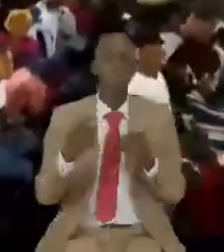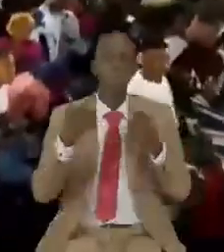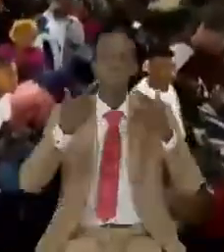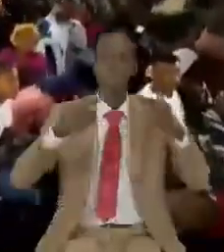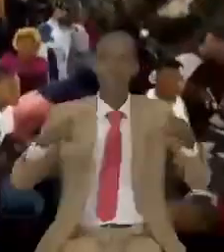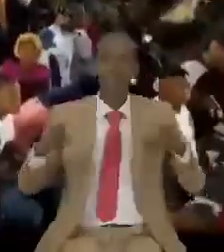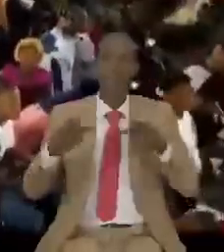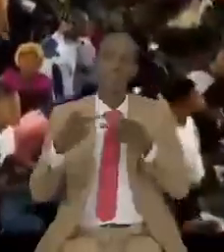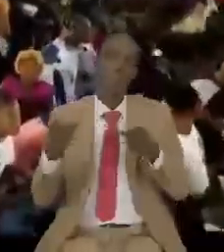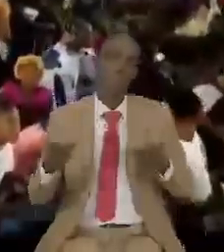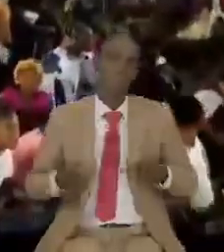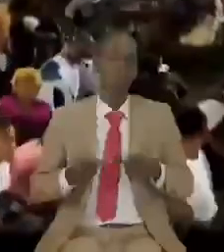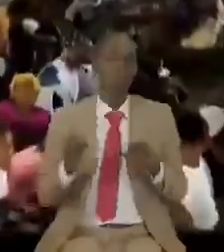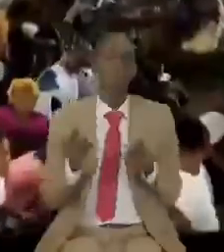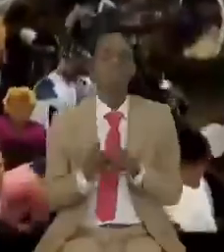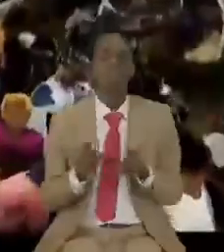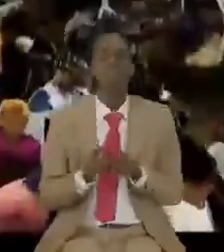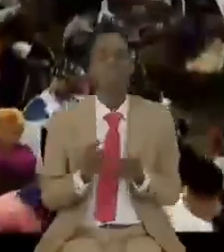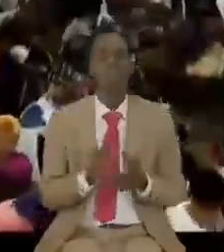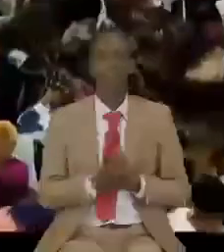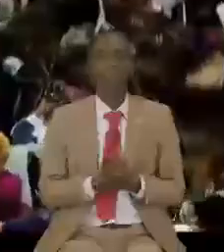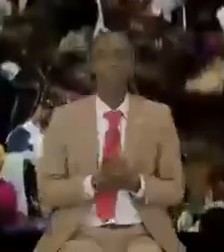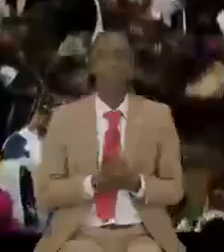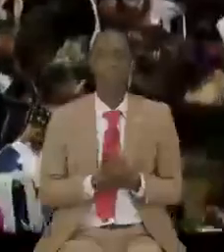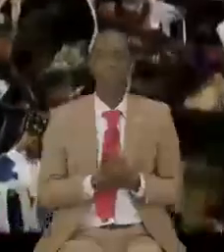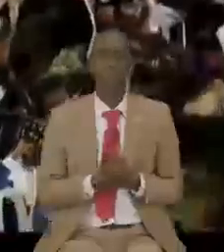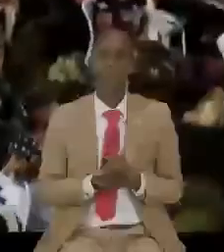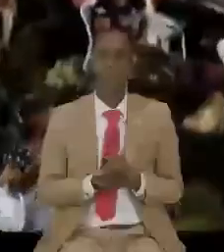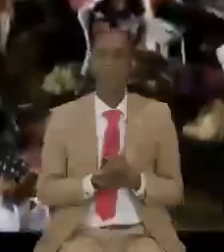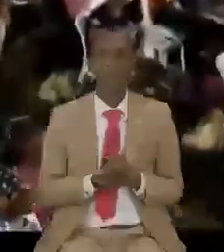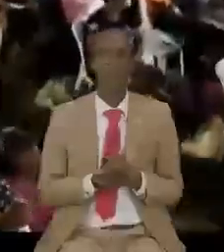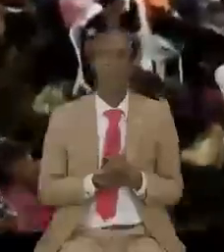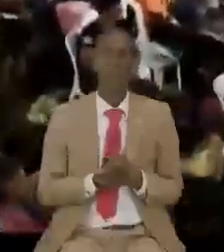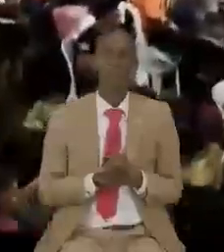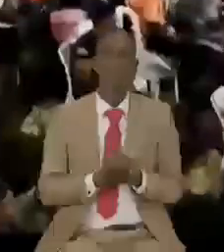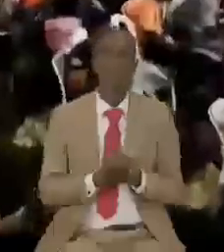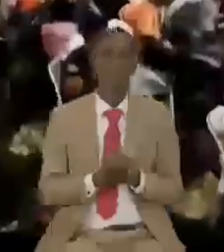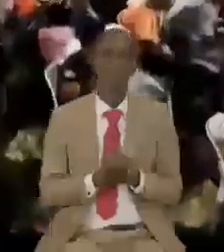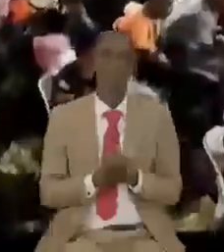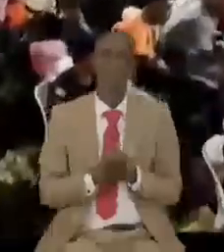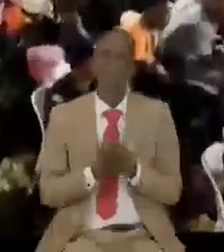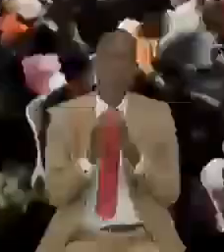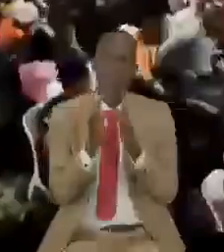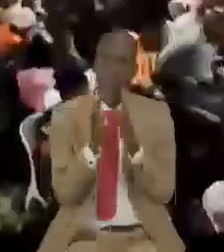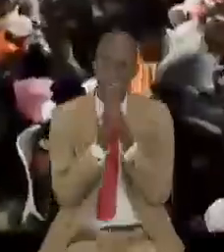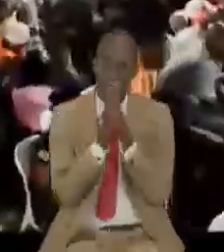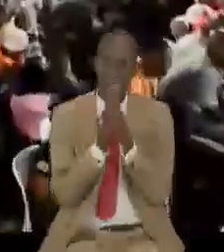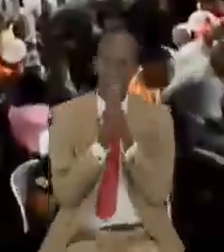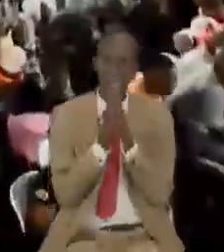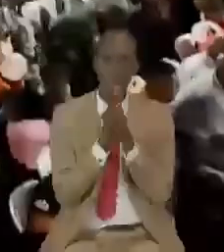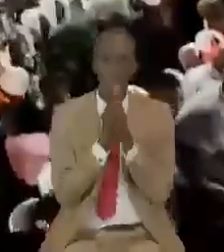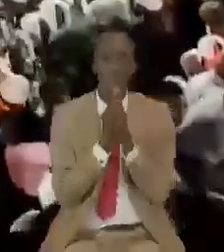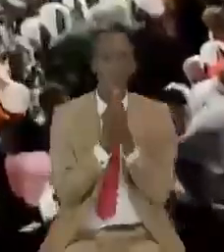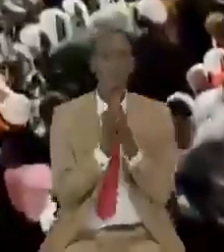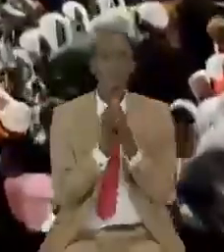assist them. Those across the fence, those by the classroom block should be